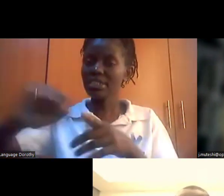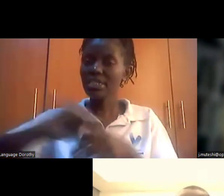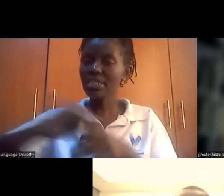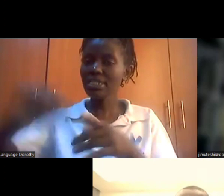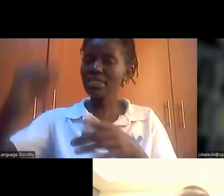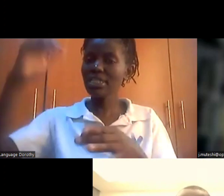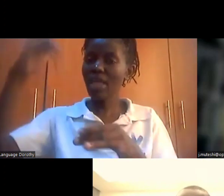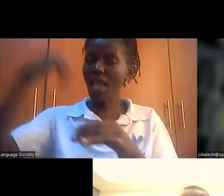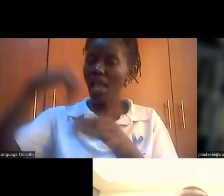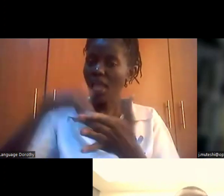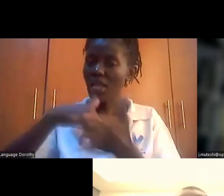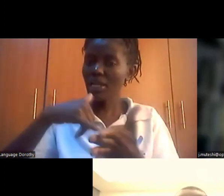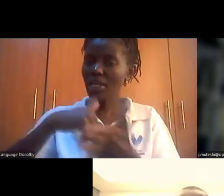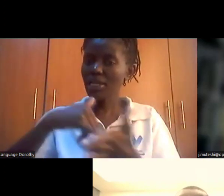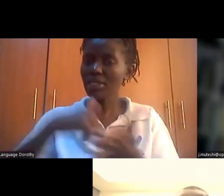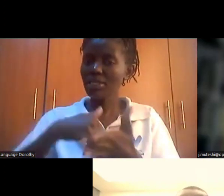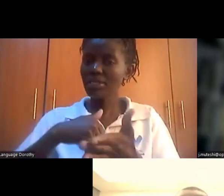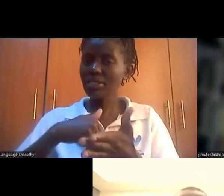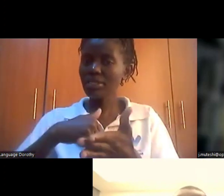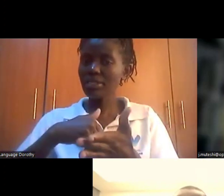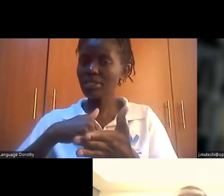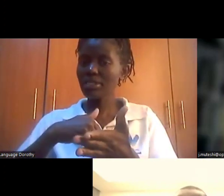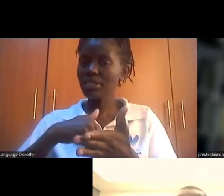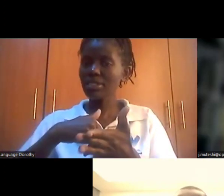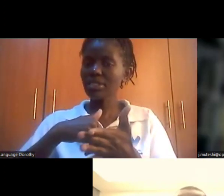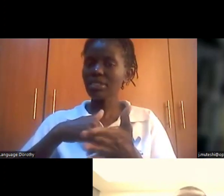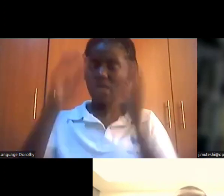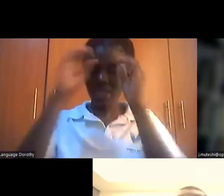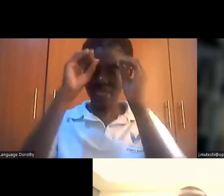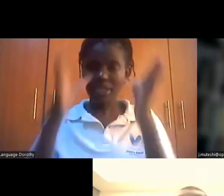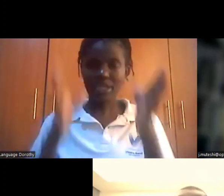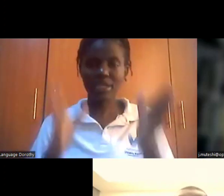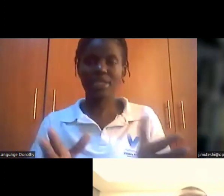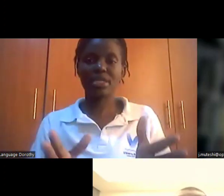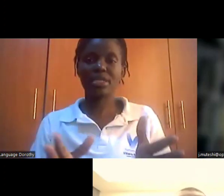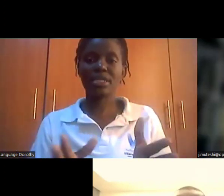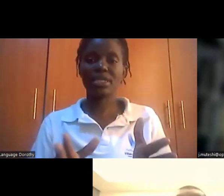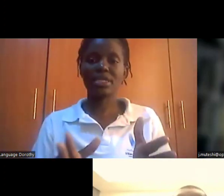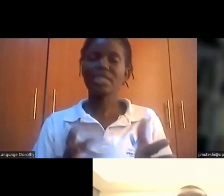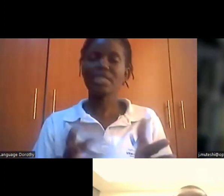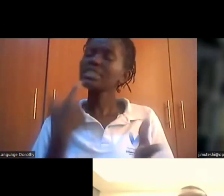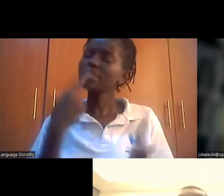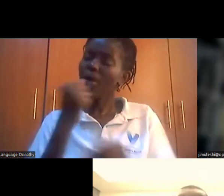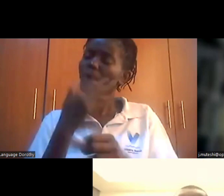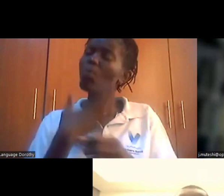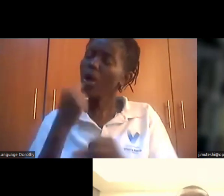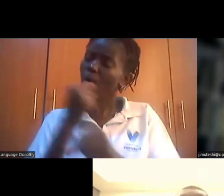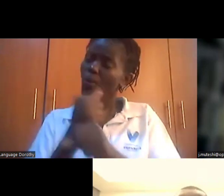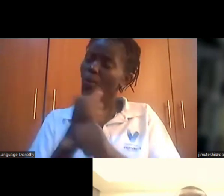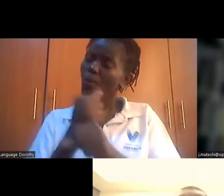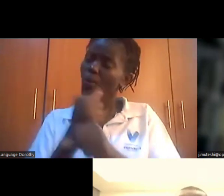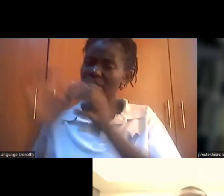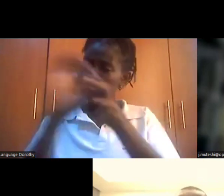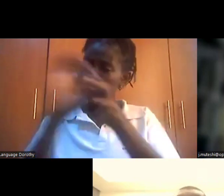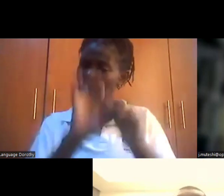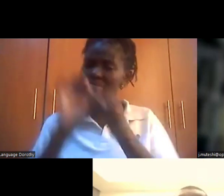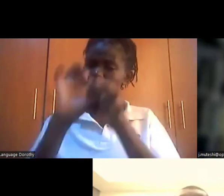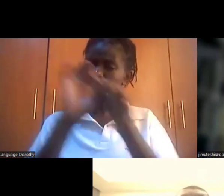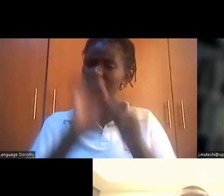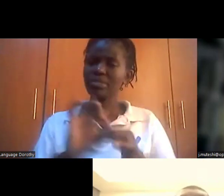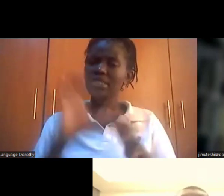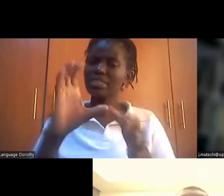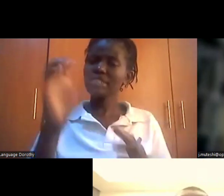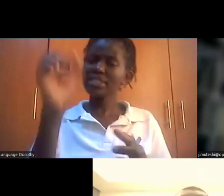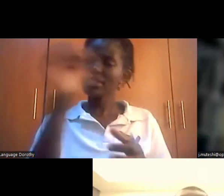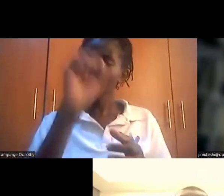faculty members, said they would want to be linked with the CSOs and also champions who are working in the community so that they can be